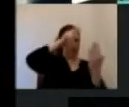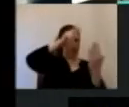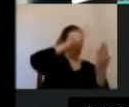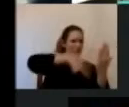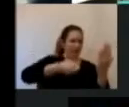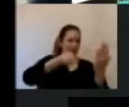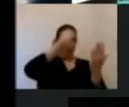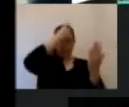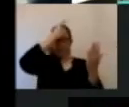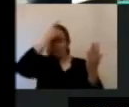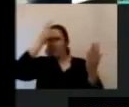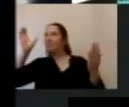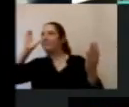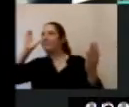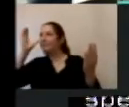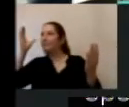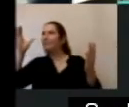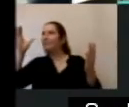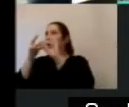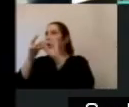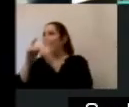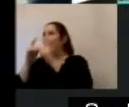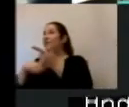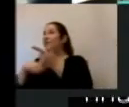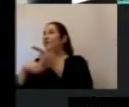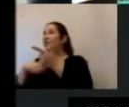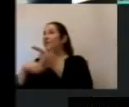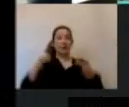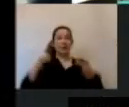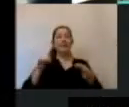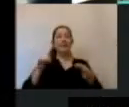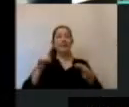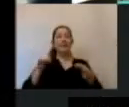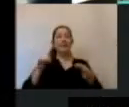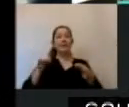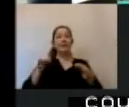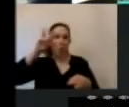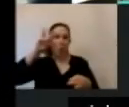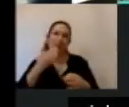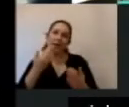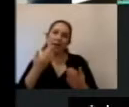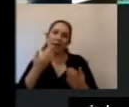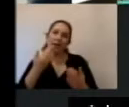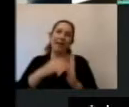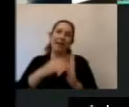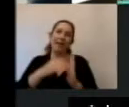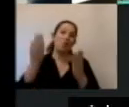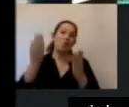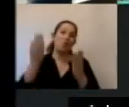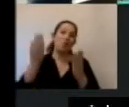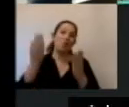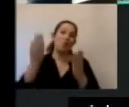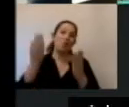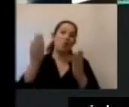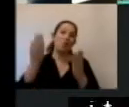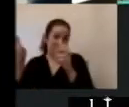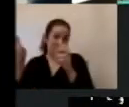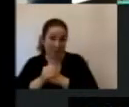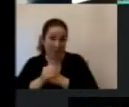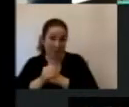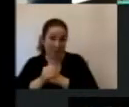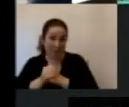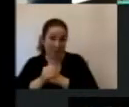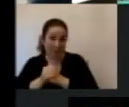that's just a byproduct of the fact that we're working on a lot of things. Totally understandable.